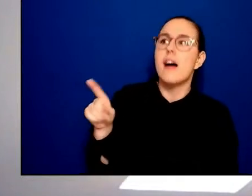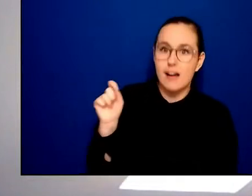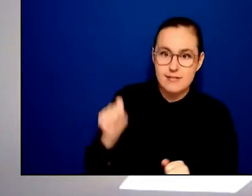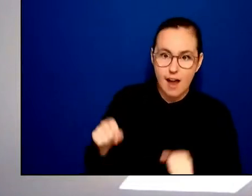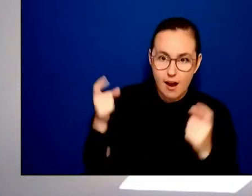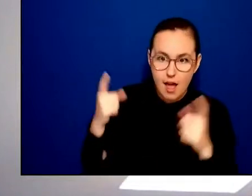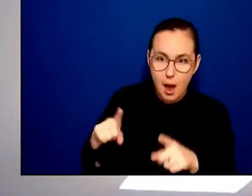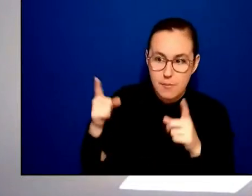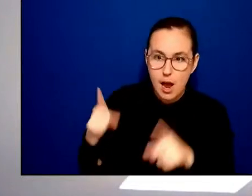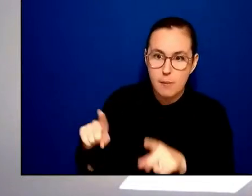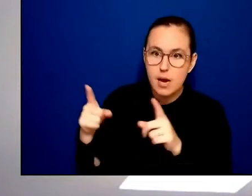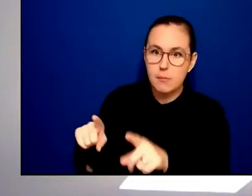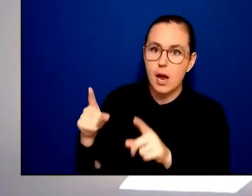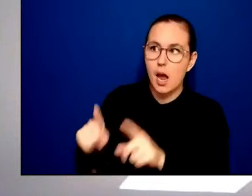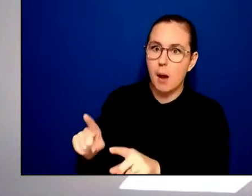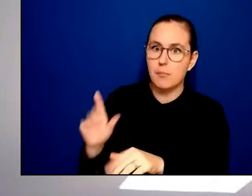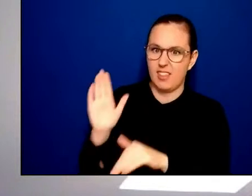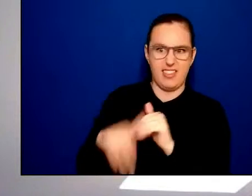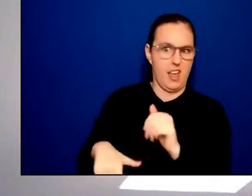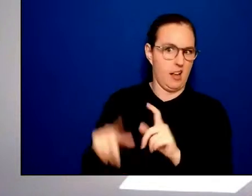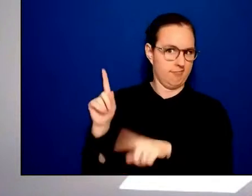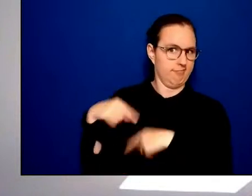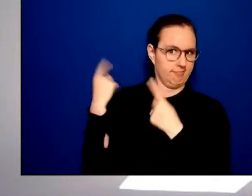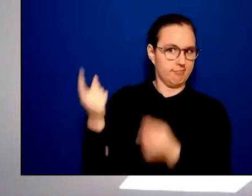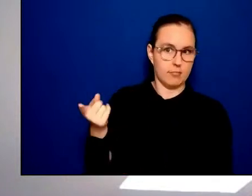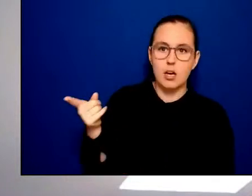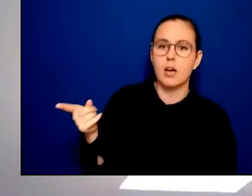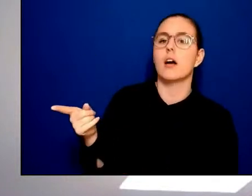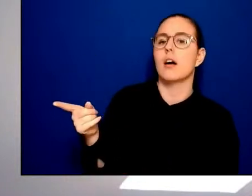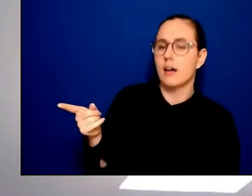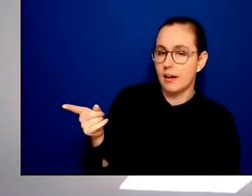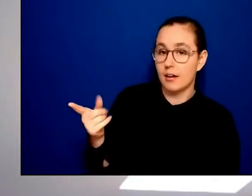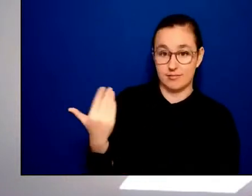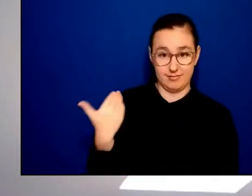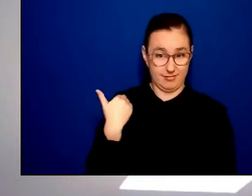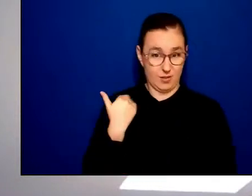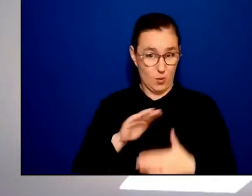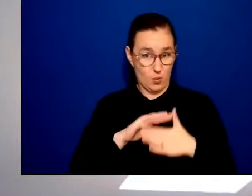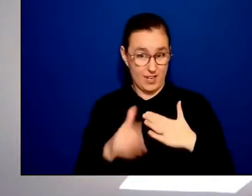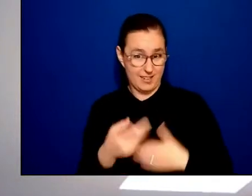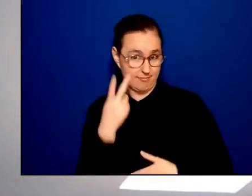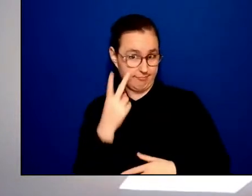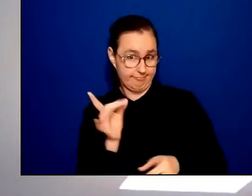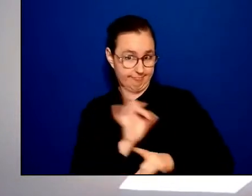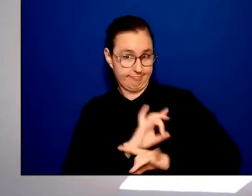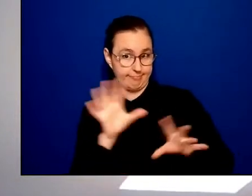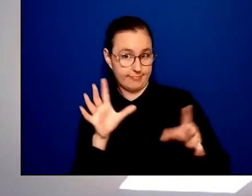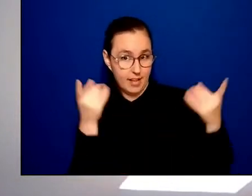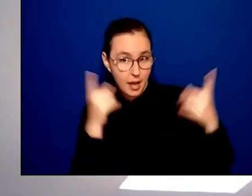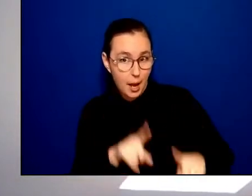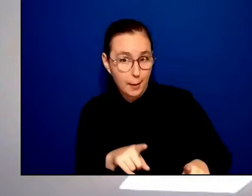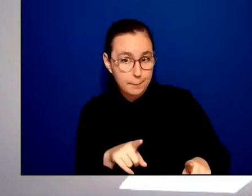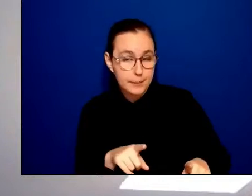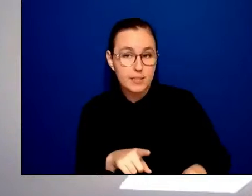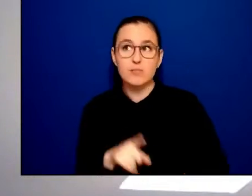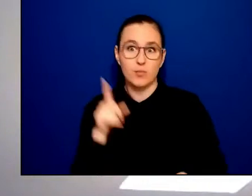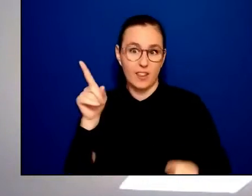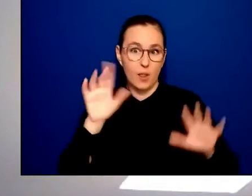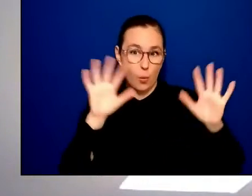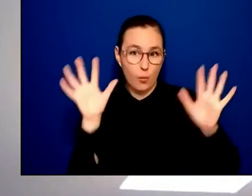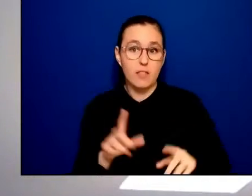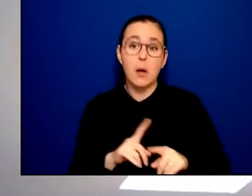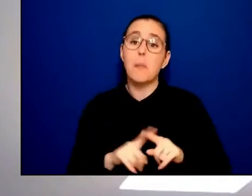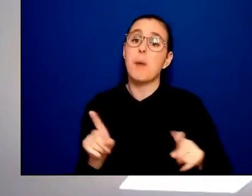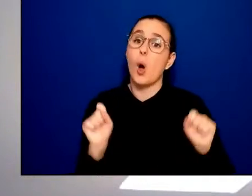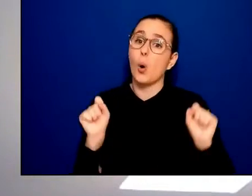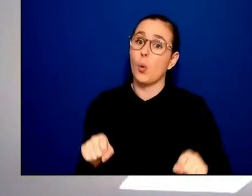past weekend. So something to consider as we go forward in the next decades. Now, as for the forecast, we are